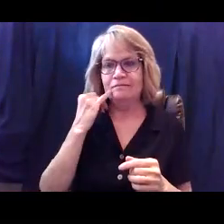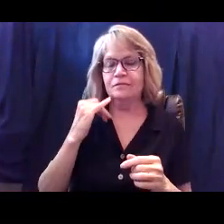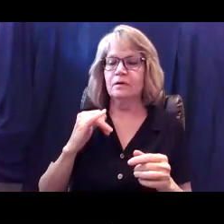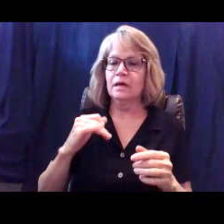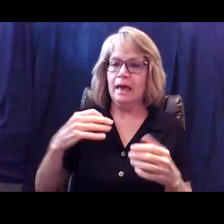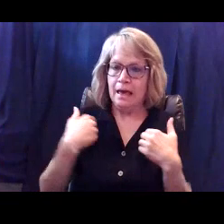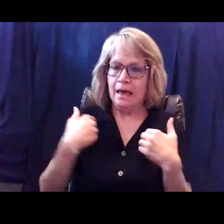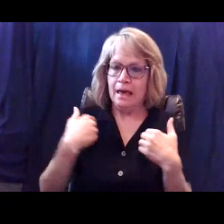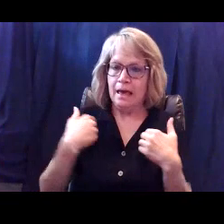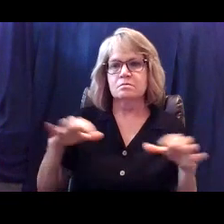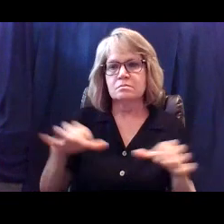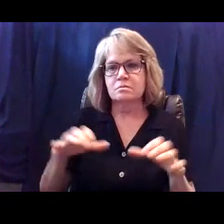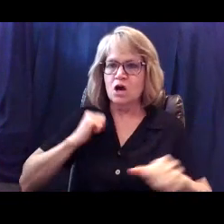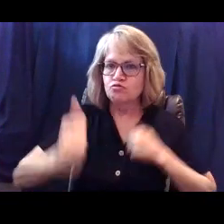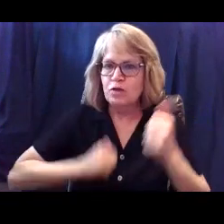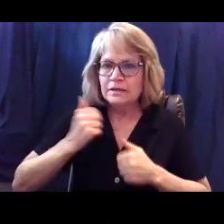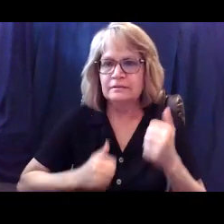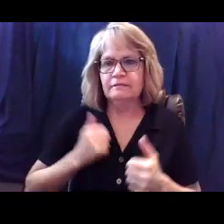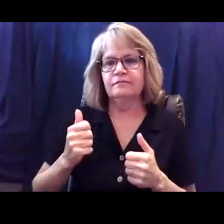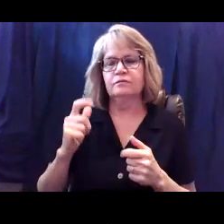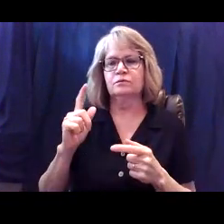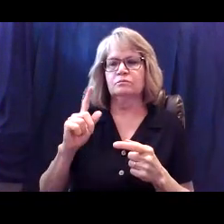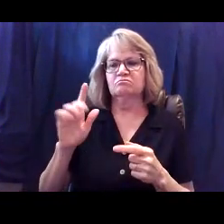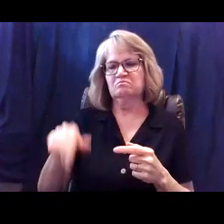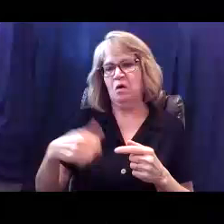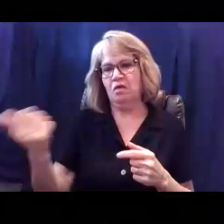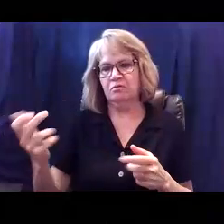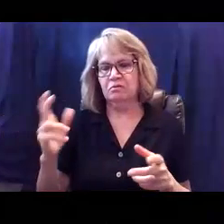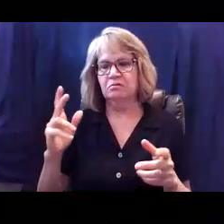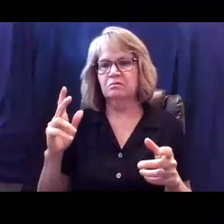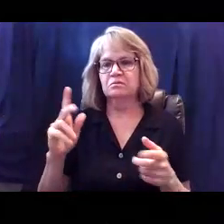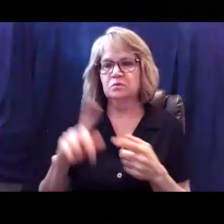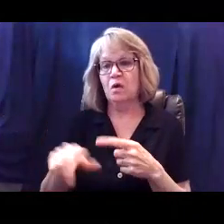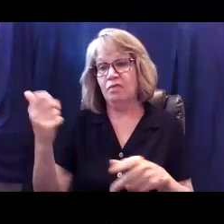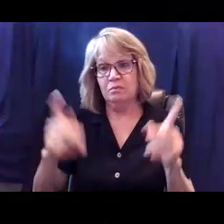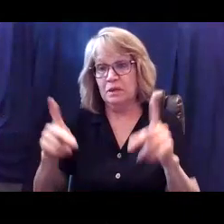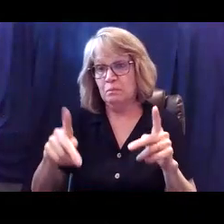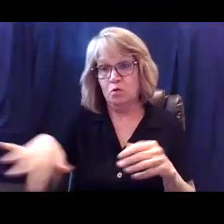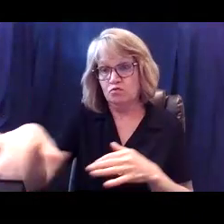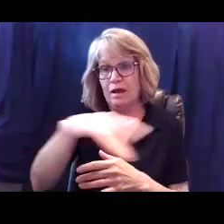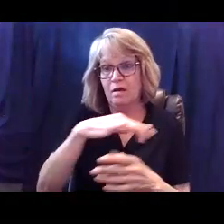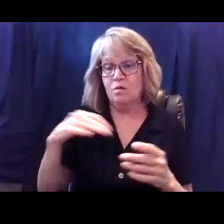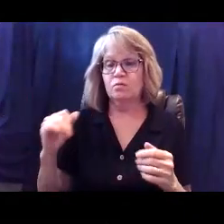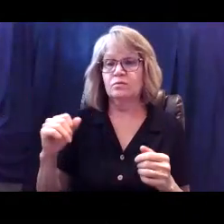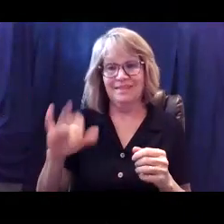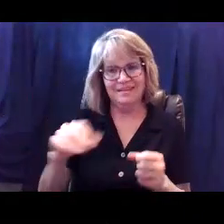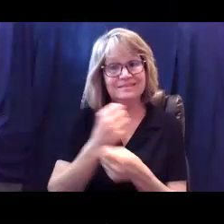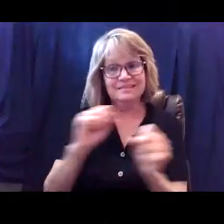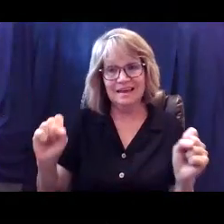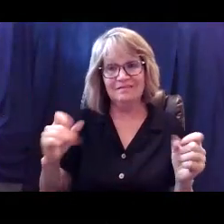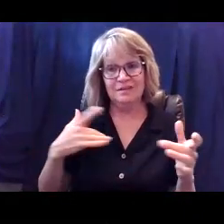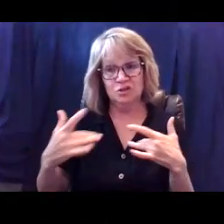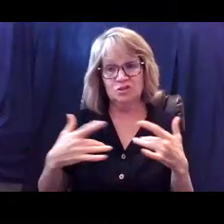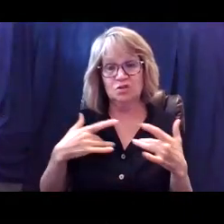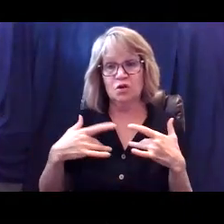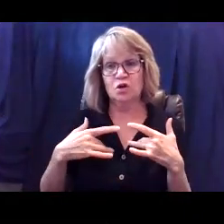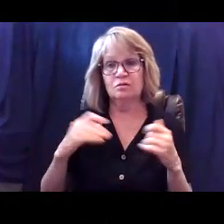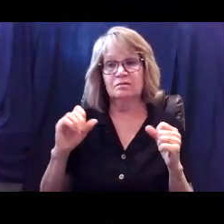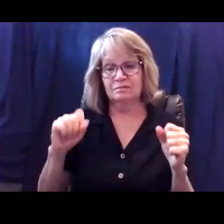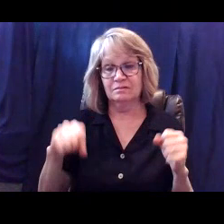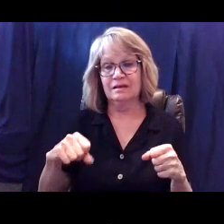aggressively to other folks on the premises. That's a safety concern, and that can be addressed through